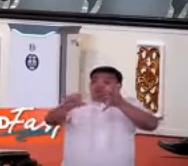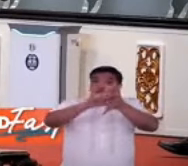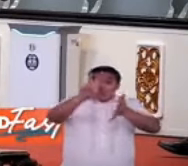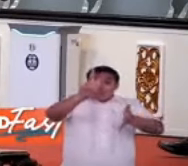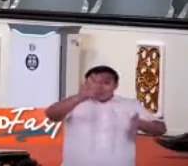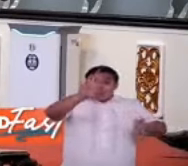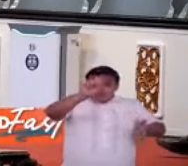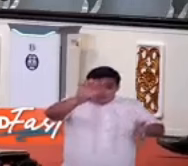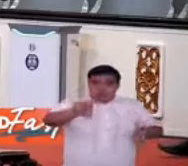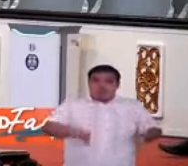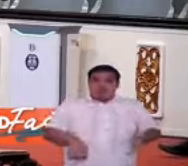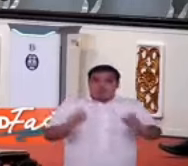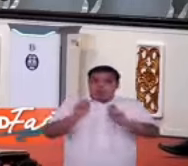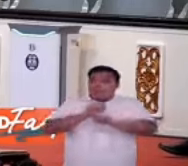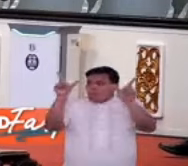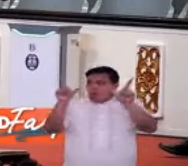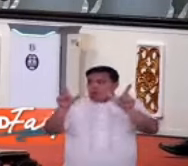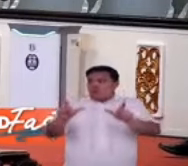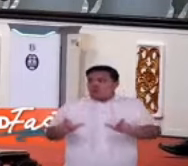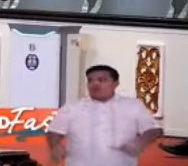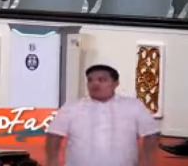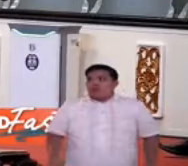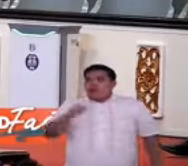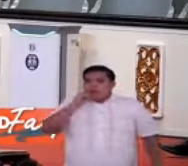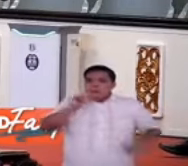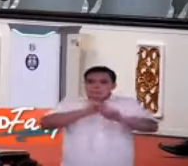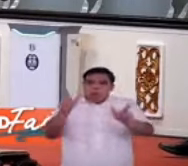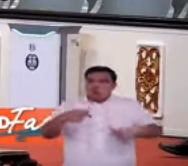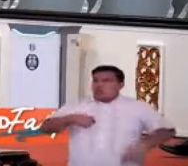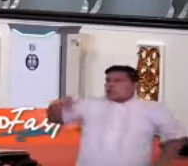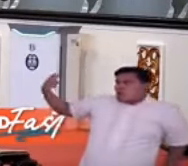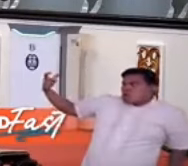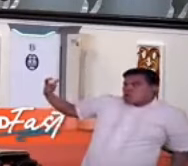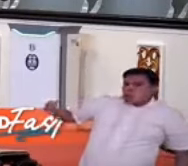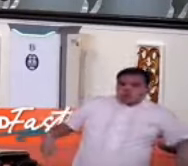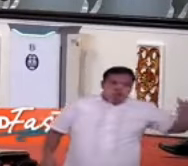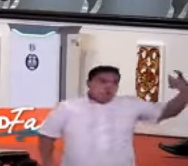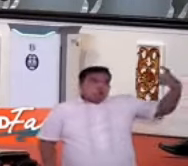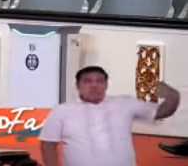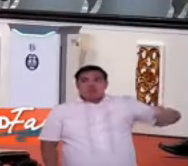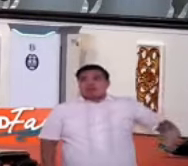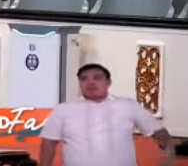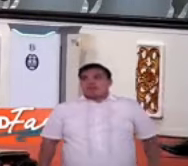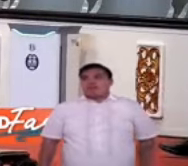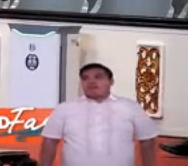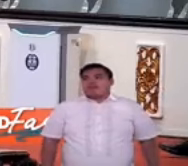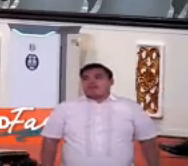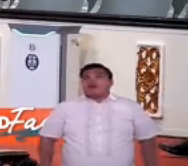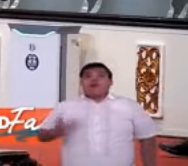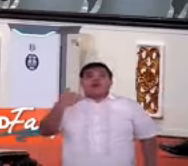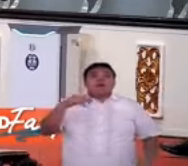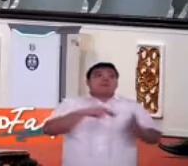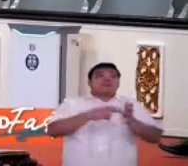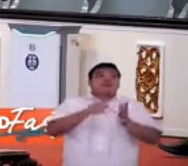diha. Imong i-share ang atong services. O, kana, pwede na. Or, some good things that can